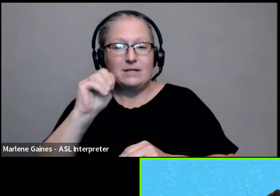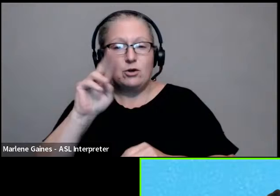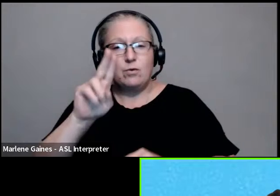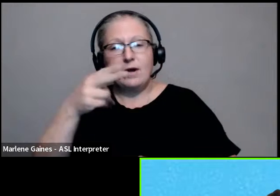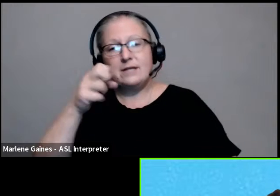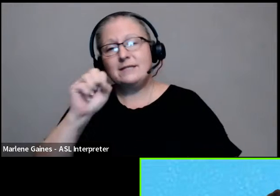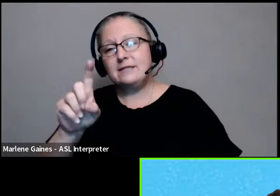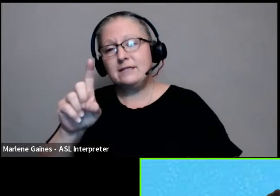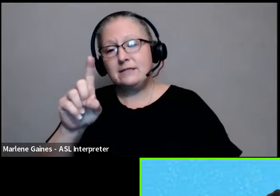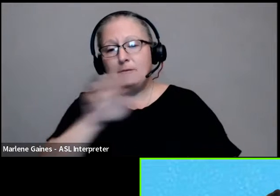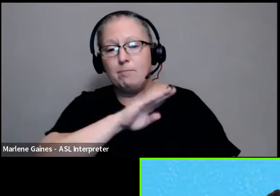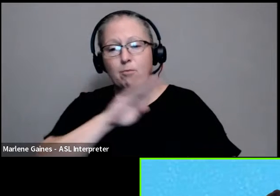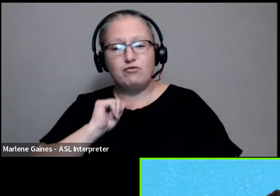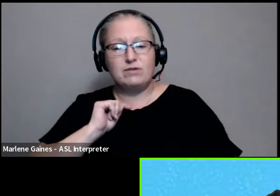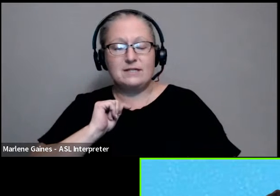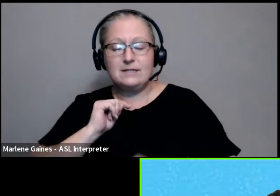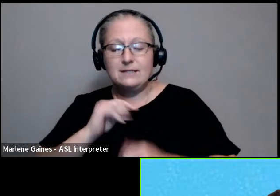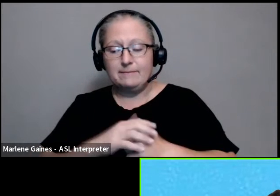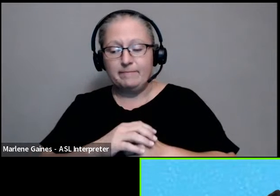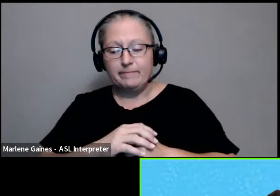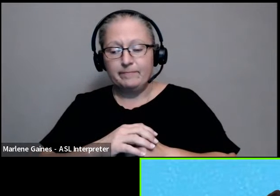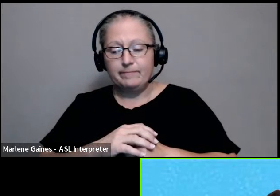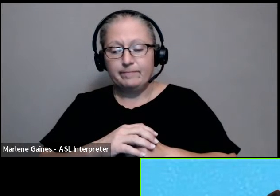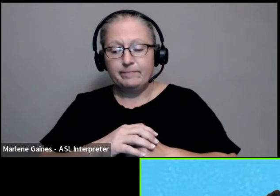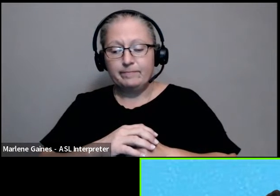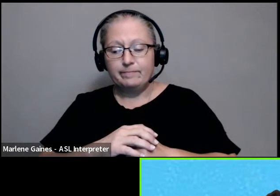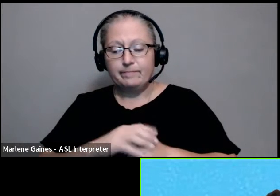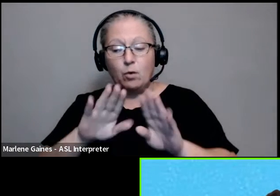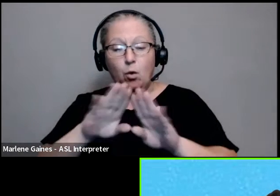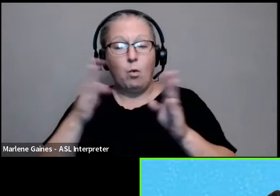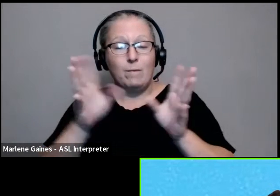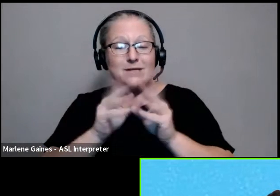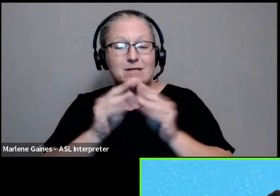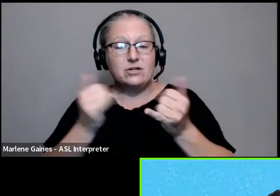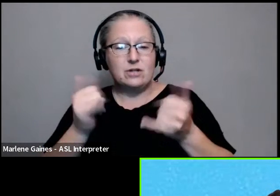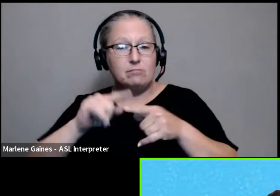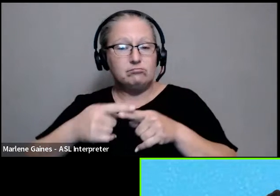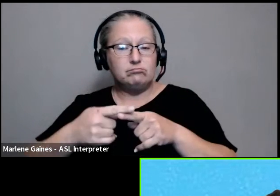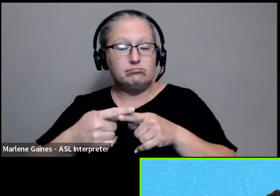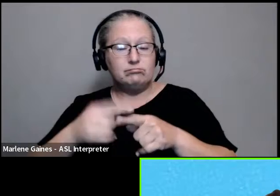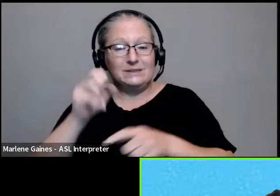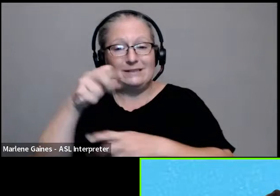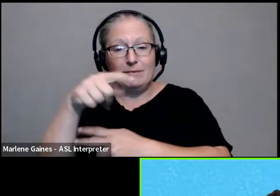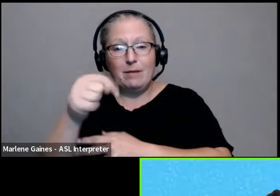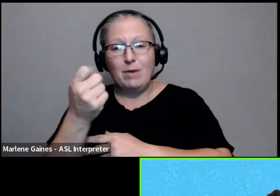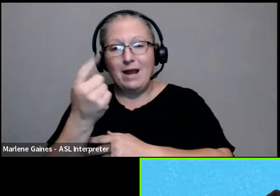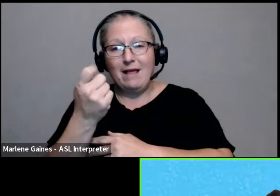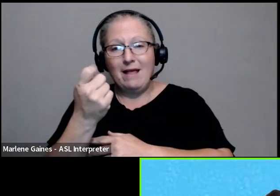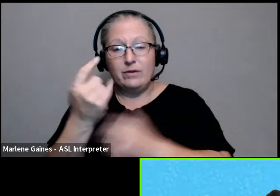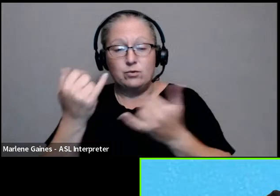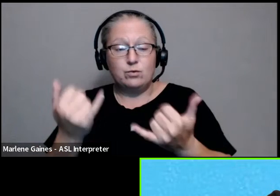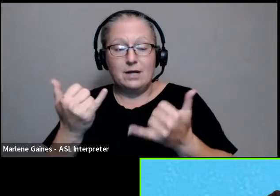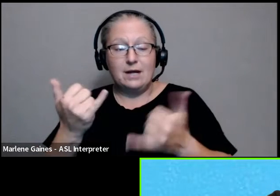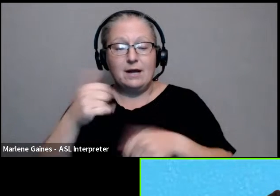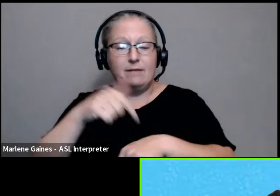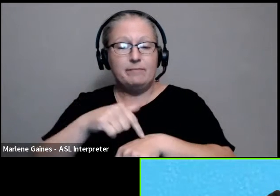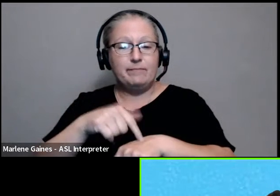High School District Board of Trustees. I'm calling the open session to order. Today is September 11th, and it is